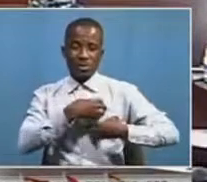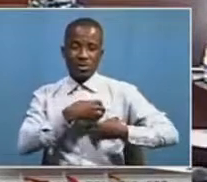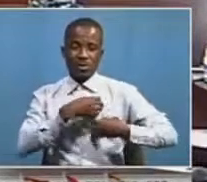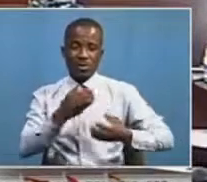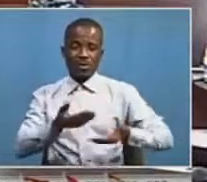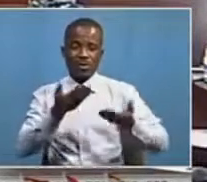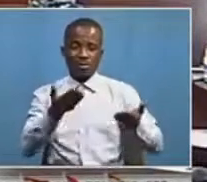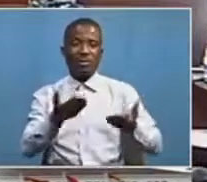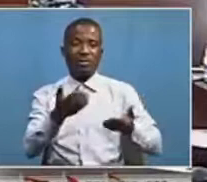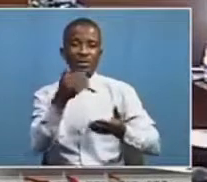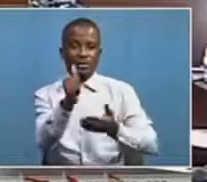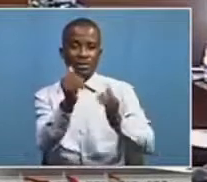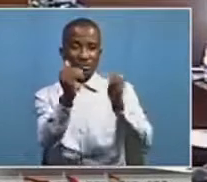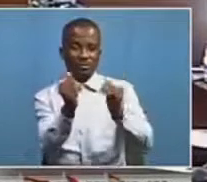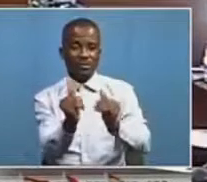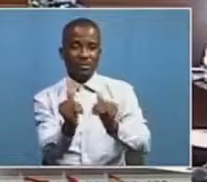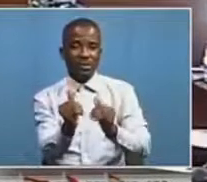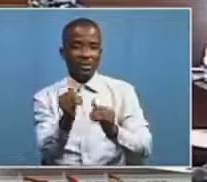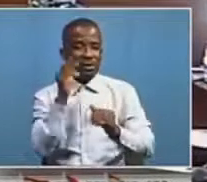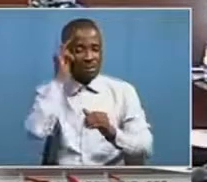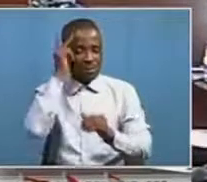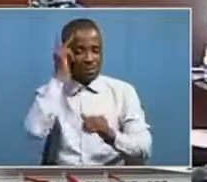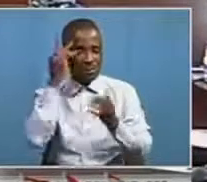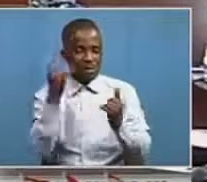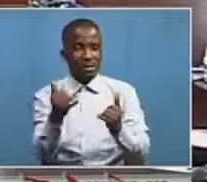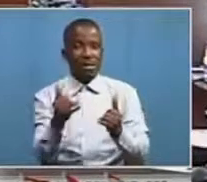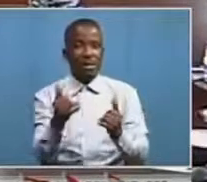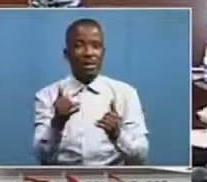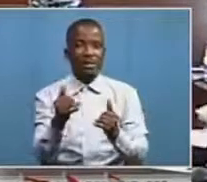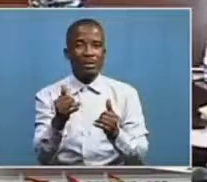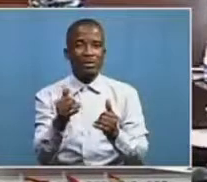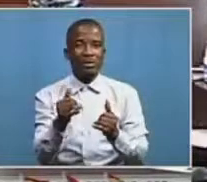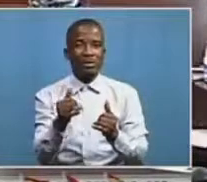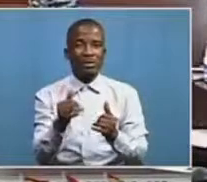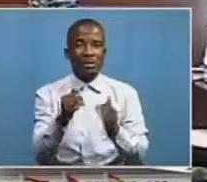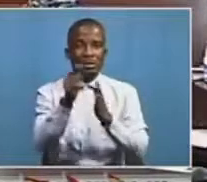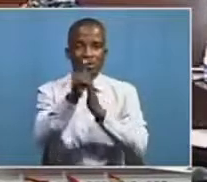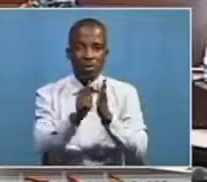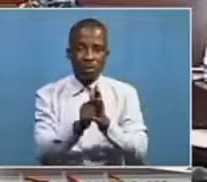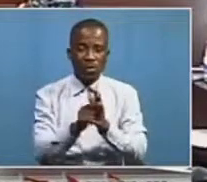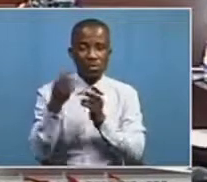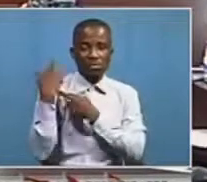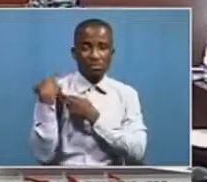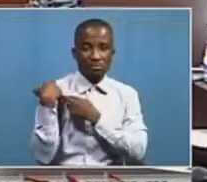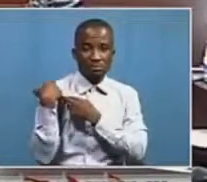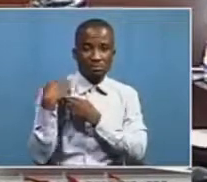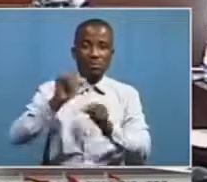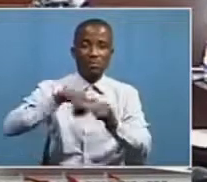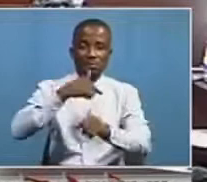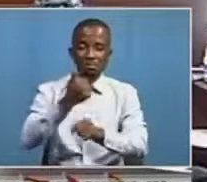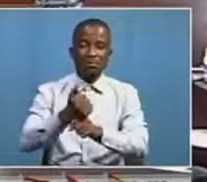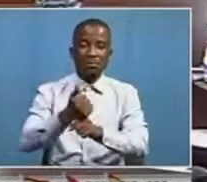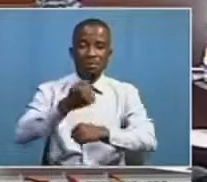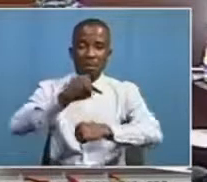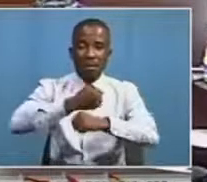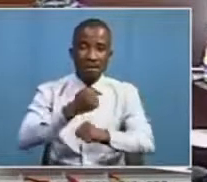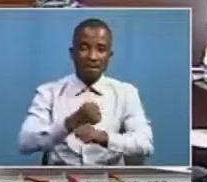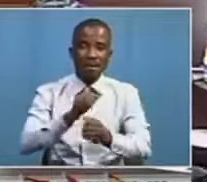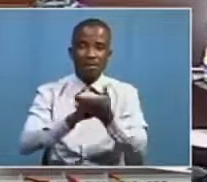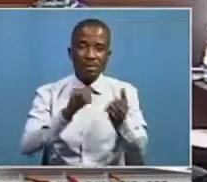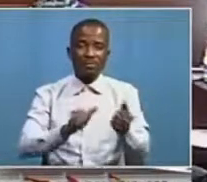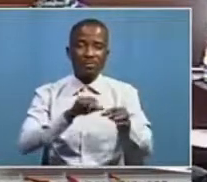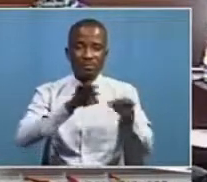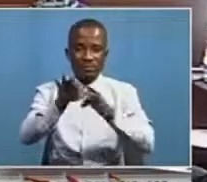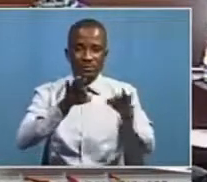10.1. For the purpose of this act, the burden of persuasion means the obligation of a party to establish a requisite degree of belief